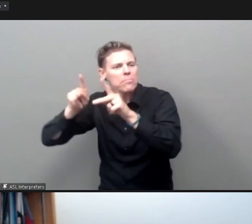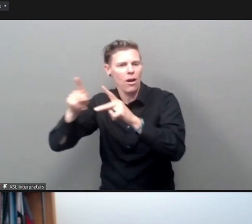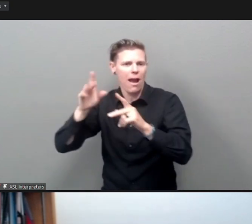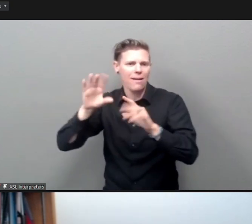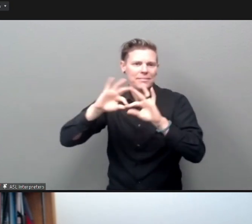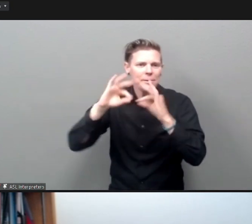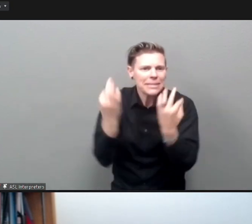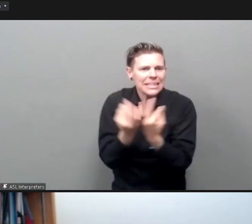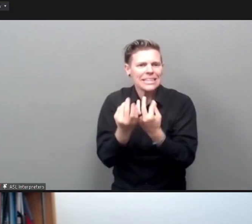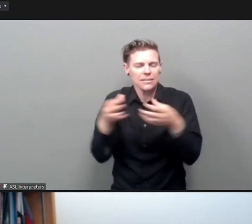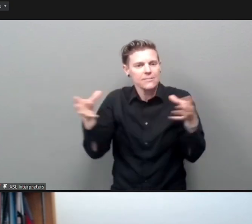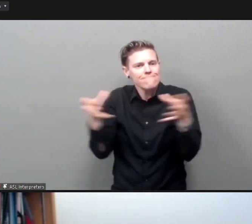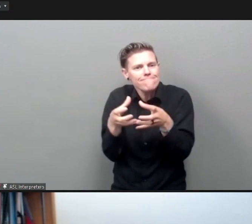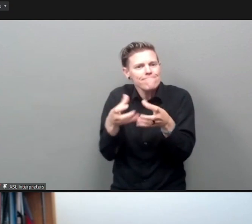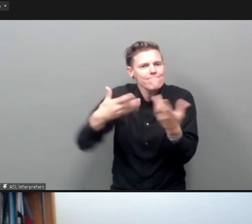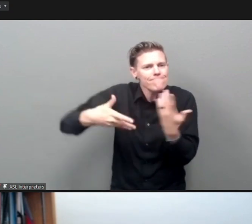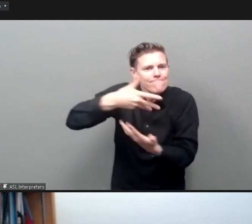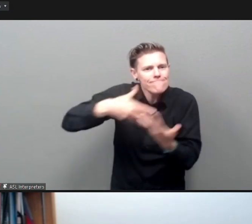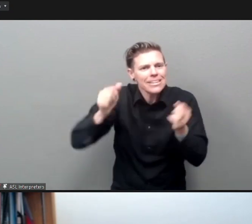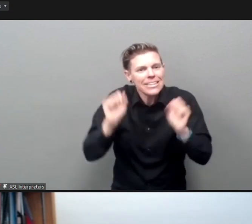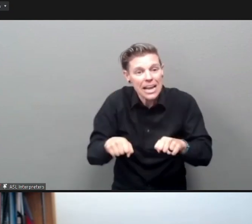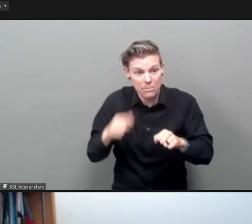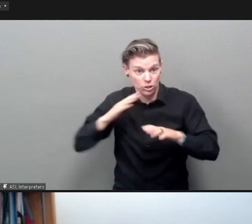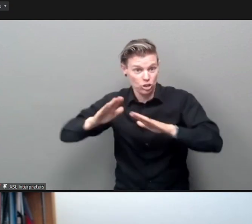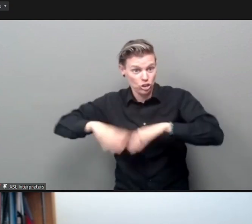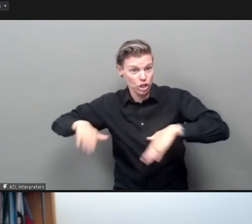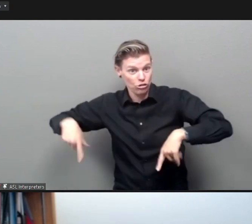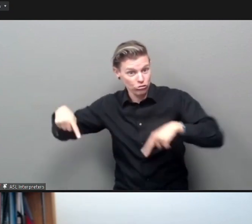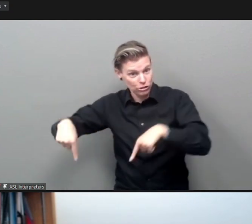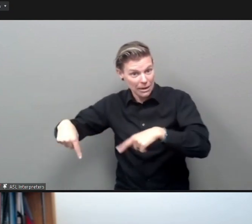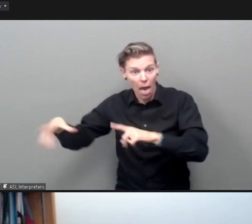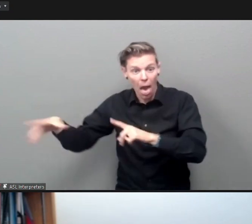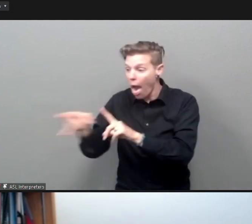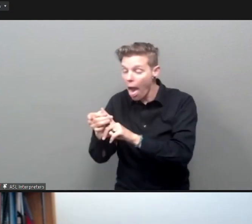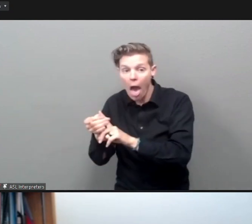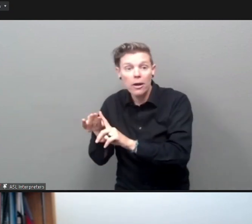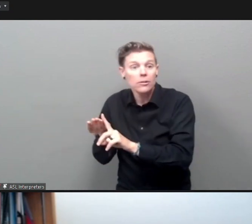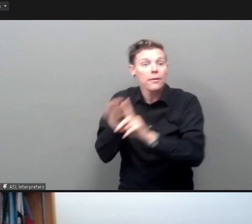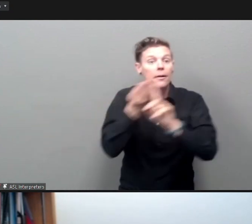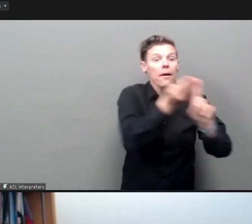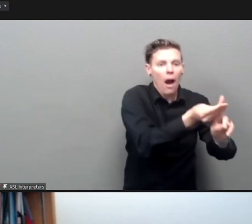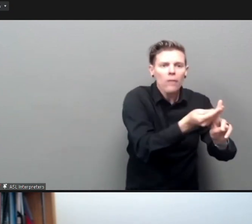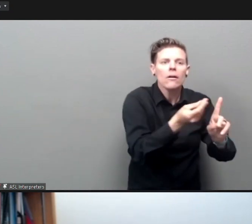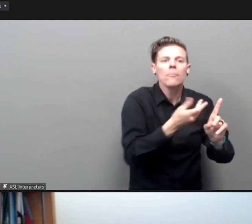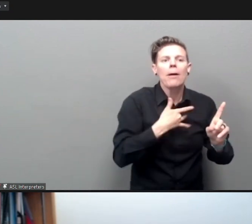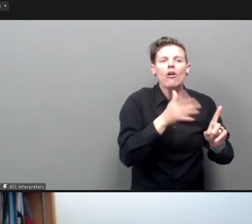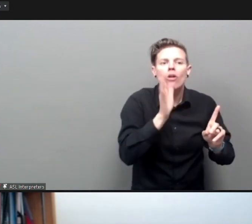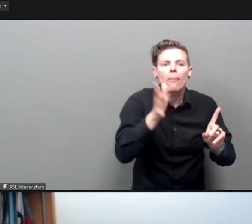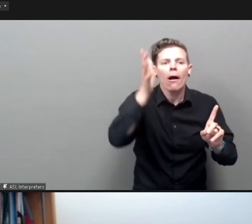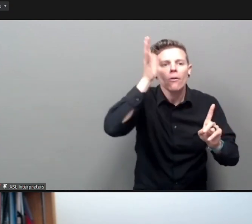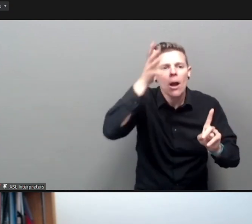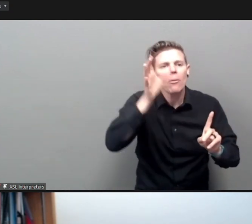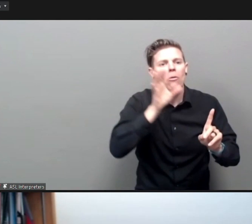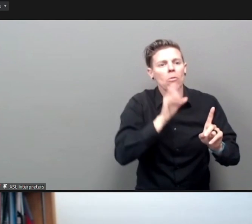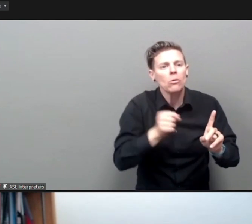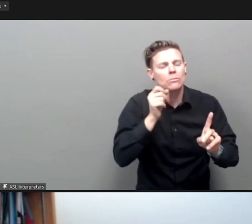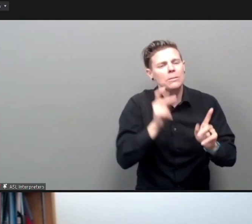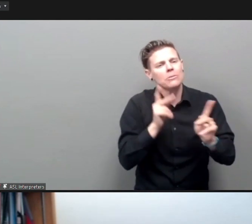get, COVID, they could spread it to older people. So yeah, it's a really good question. Thanks for asking.